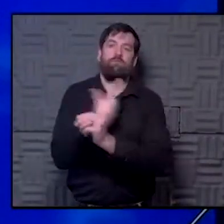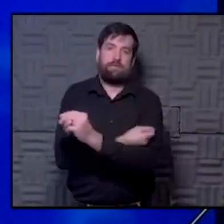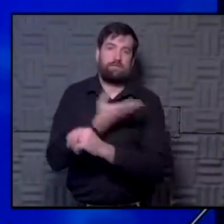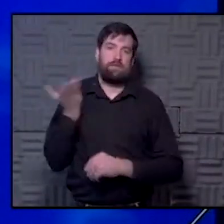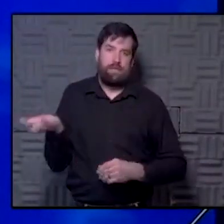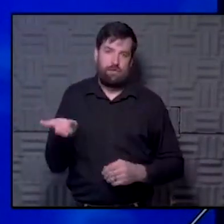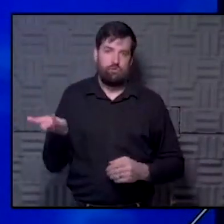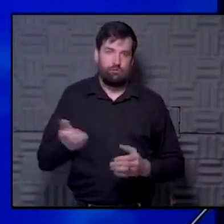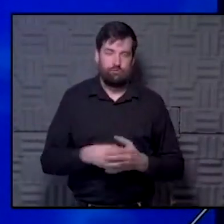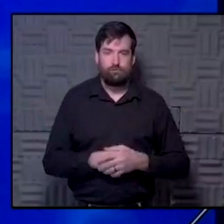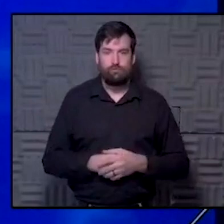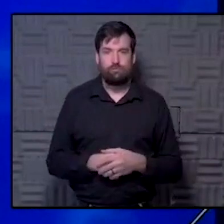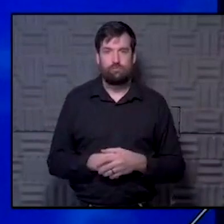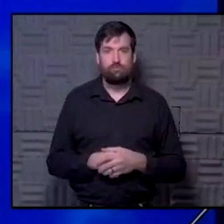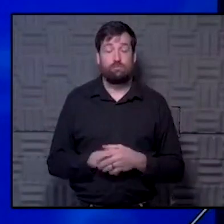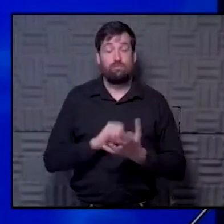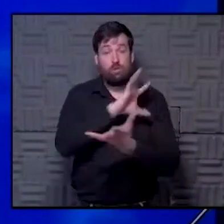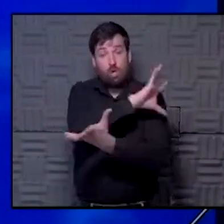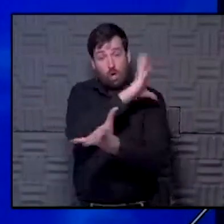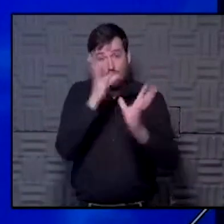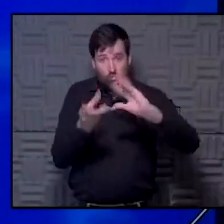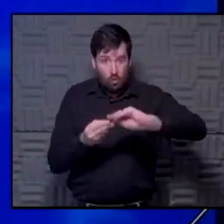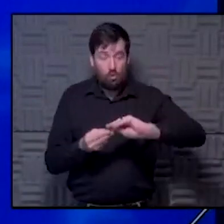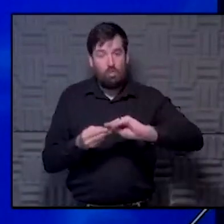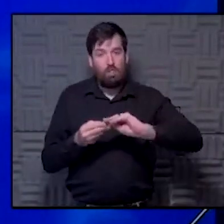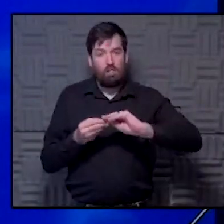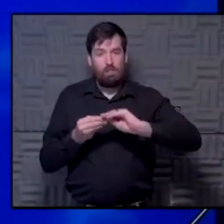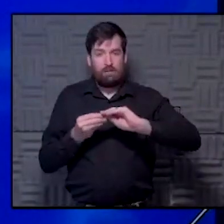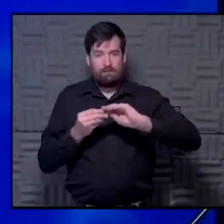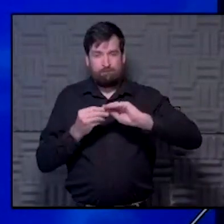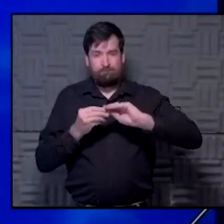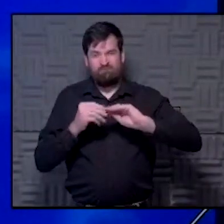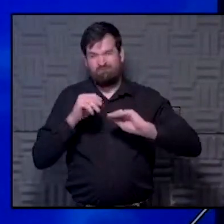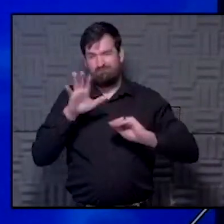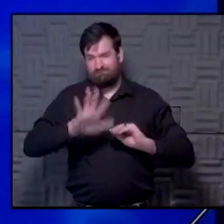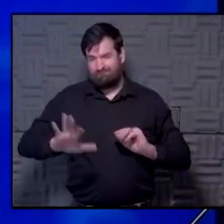there. So that equals just shy of